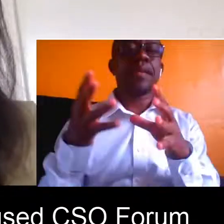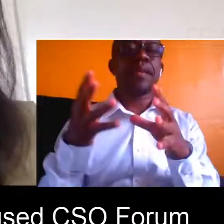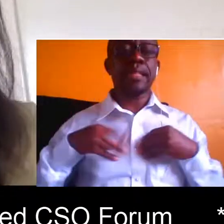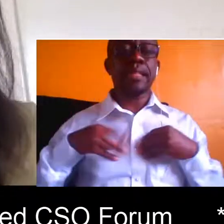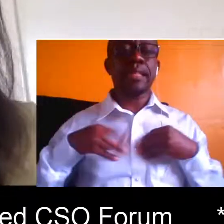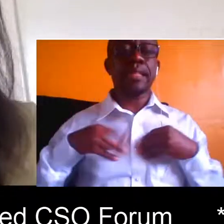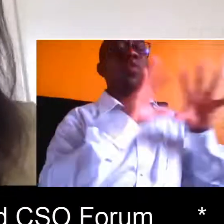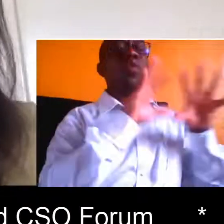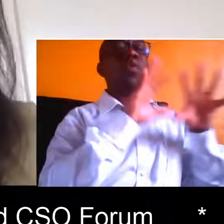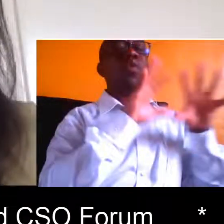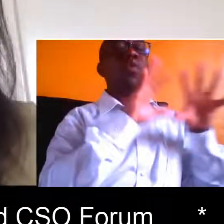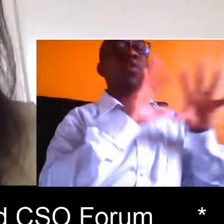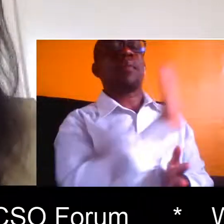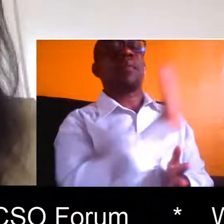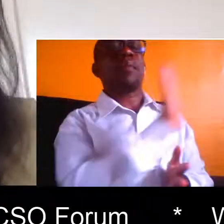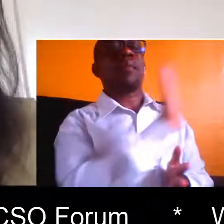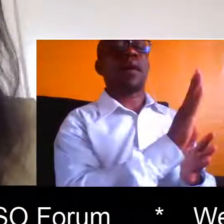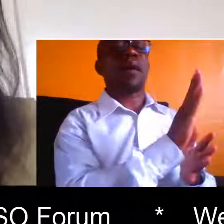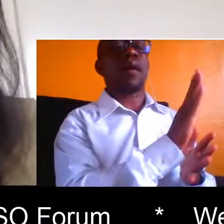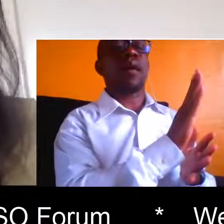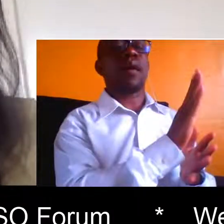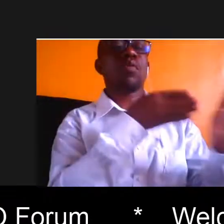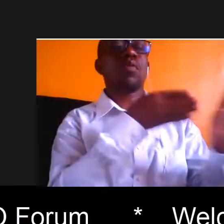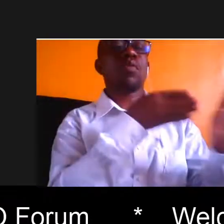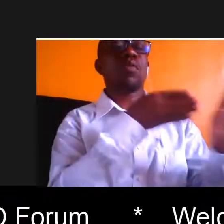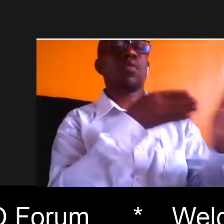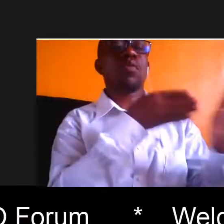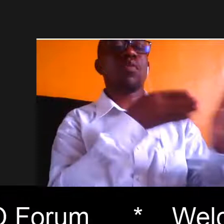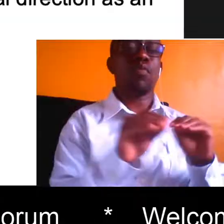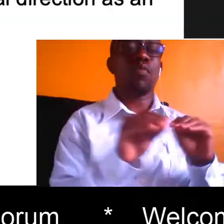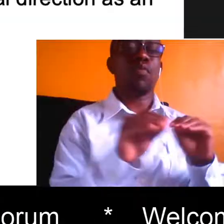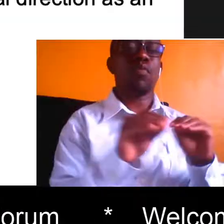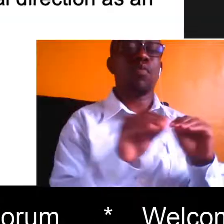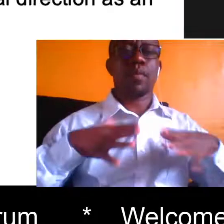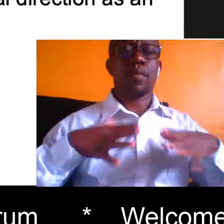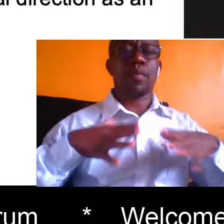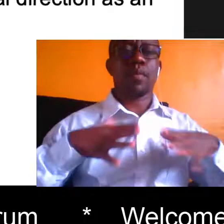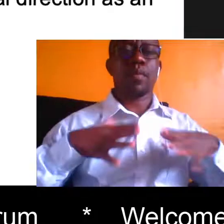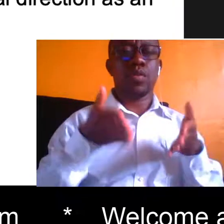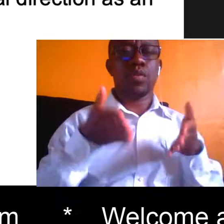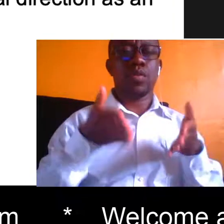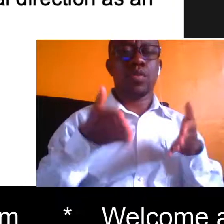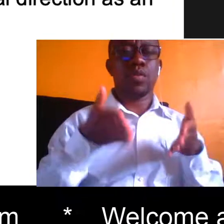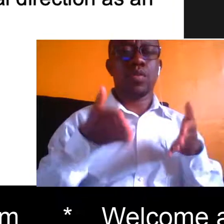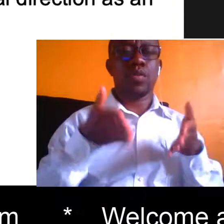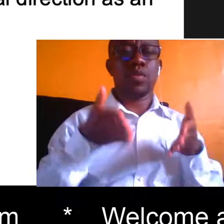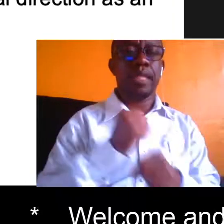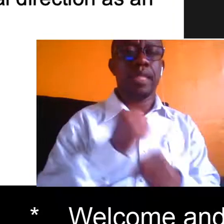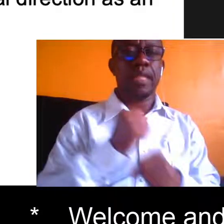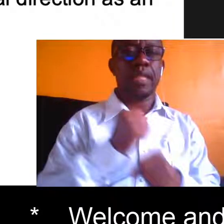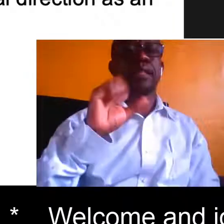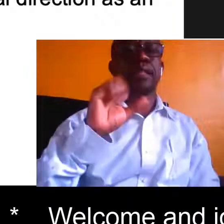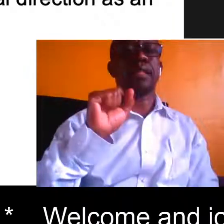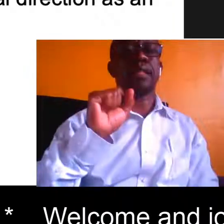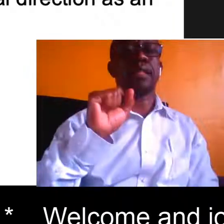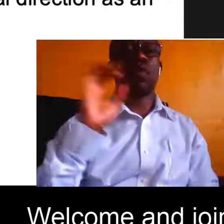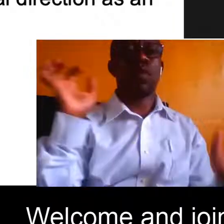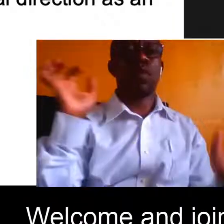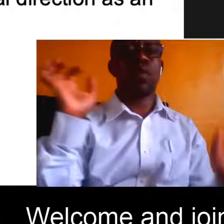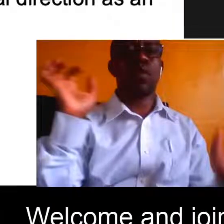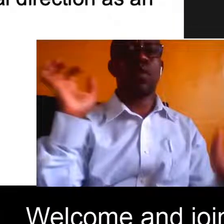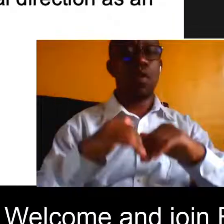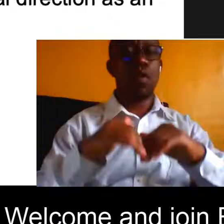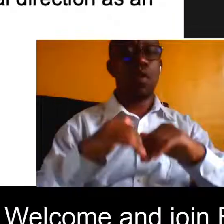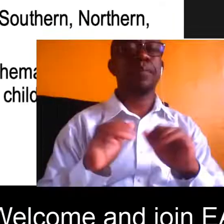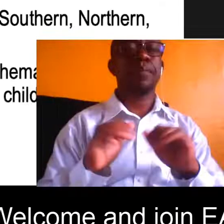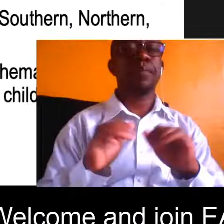limit movement of persons. Therefore, this year's CSO Forum is expected